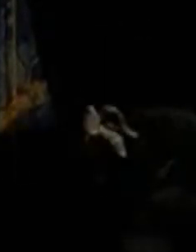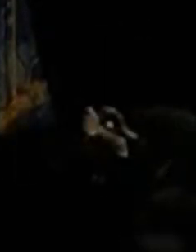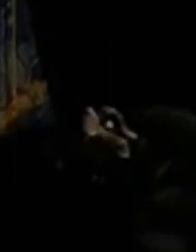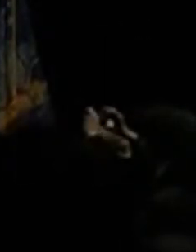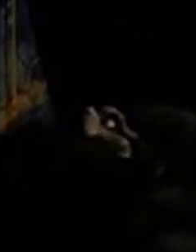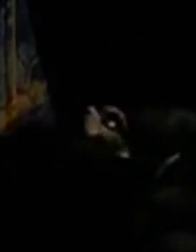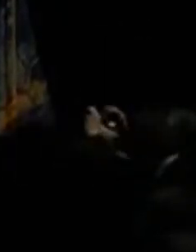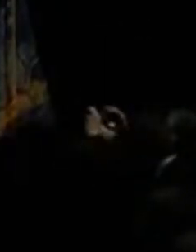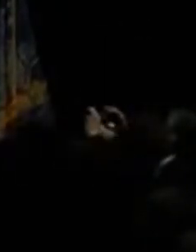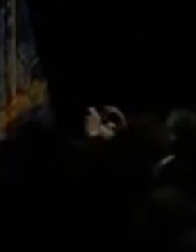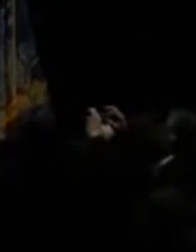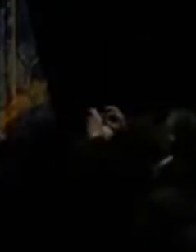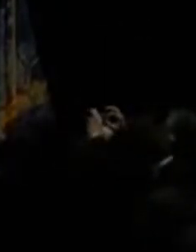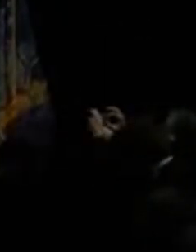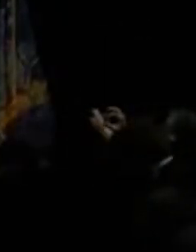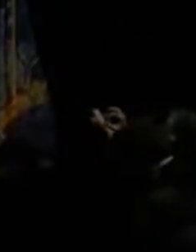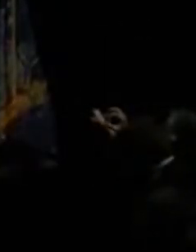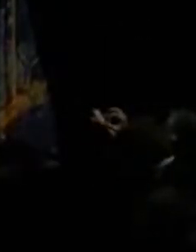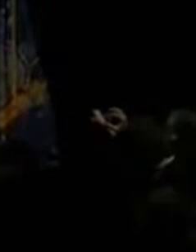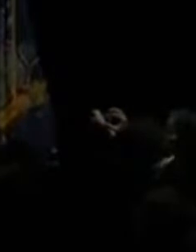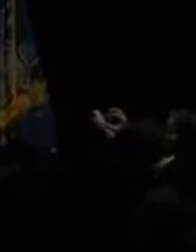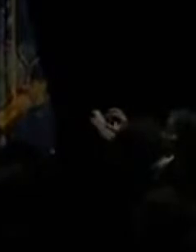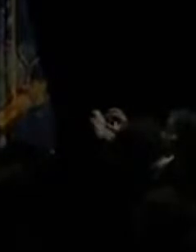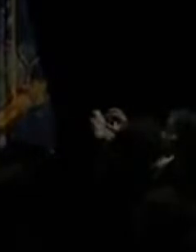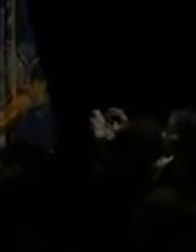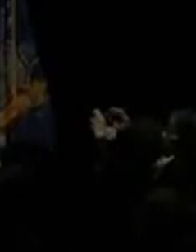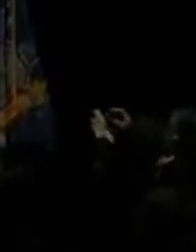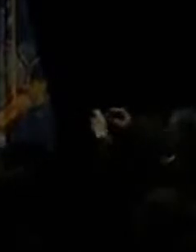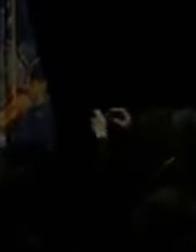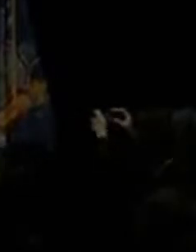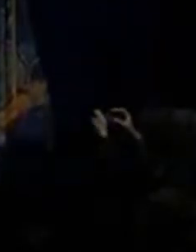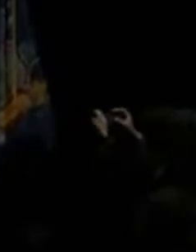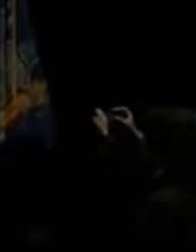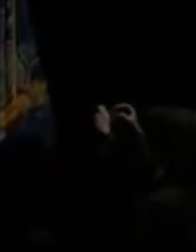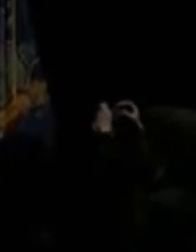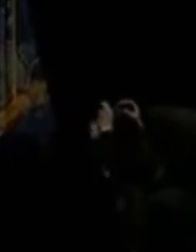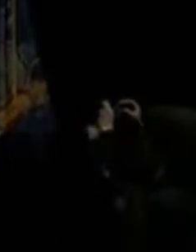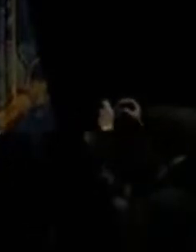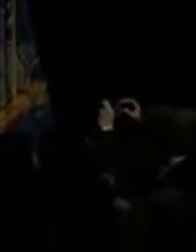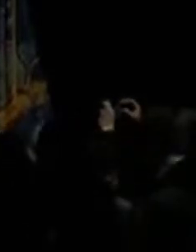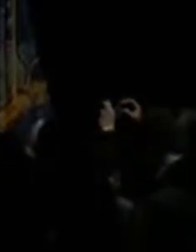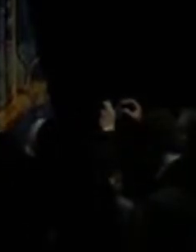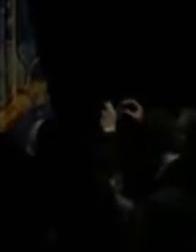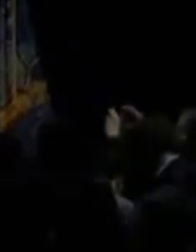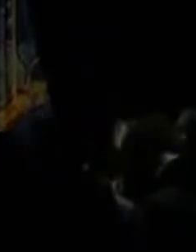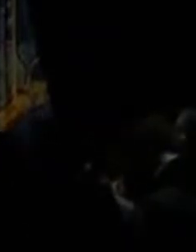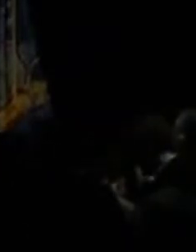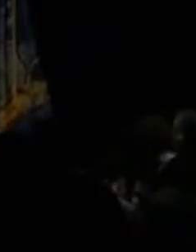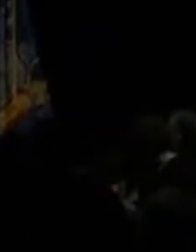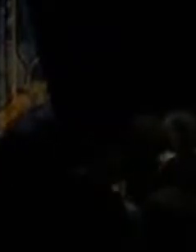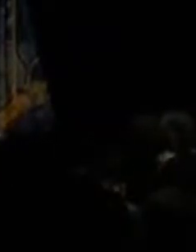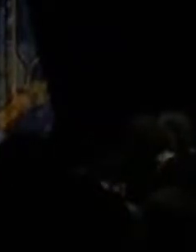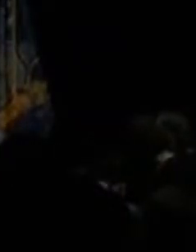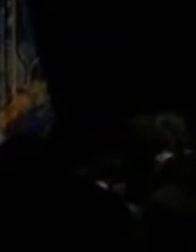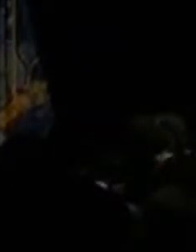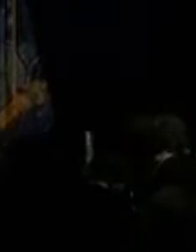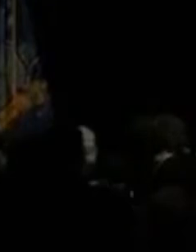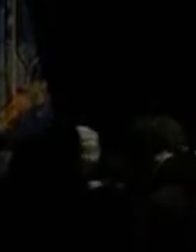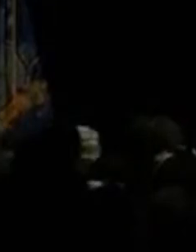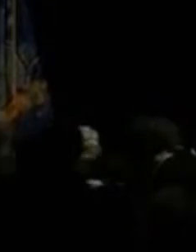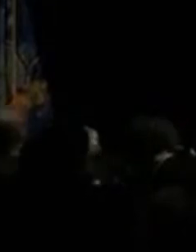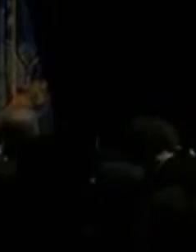it's ever changing. Like any true love, it drives you crazy. But you know you wouldn't